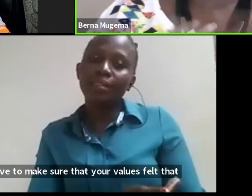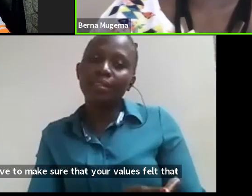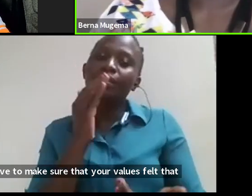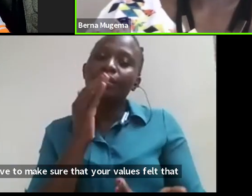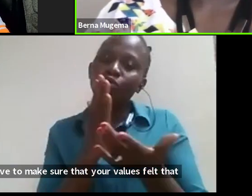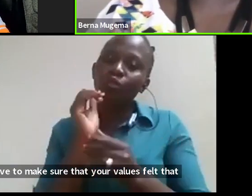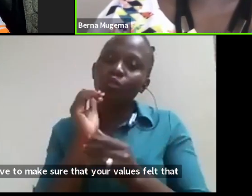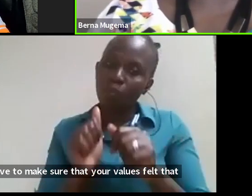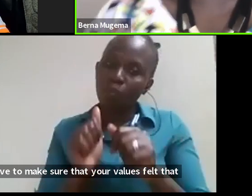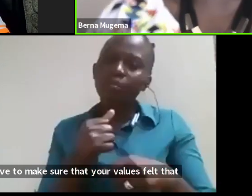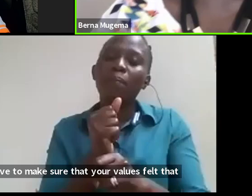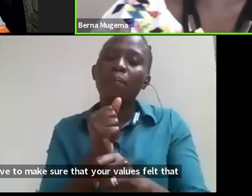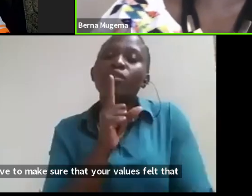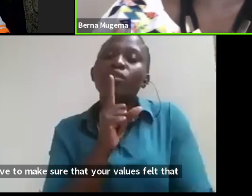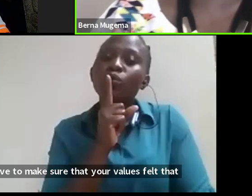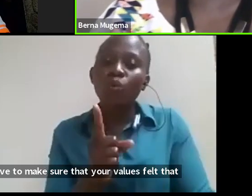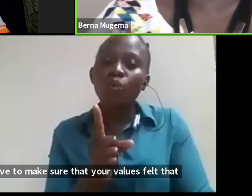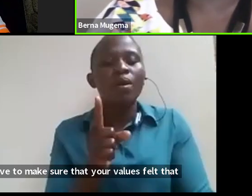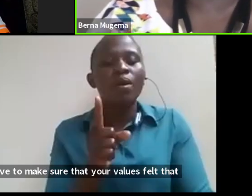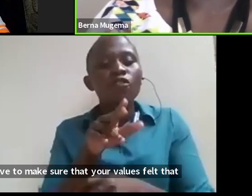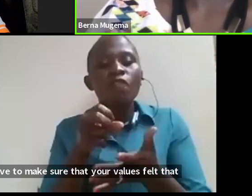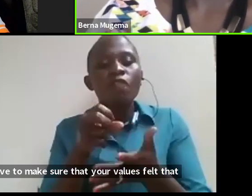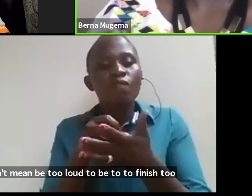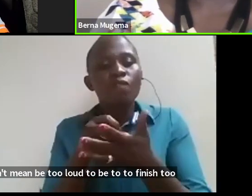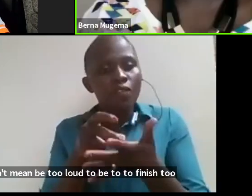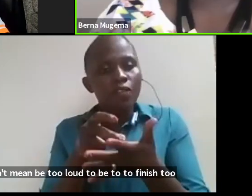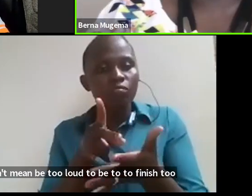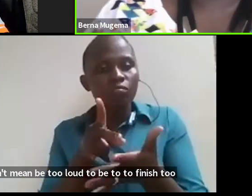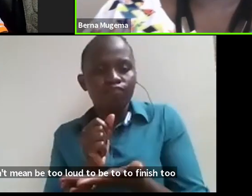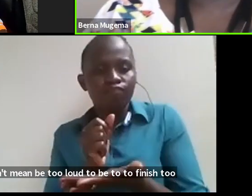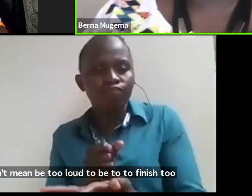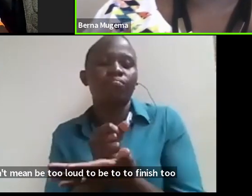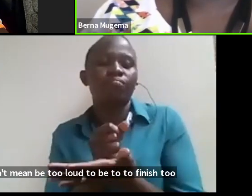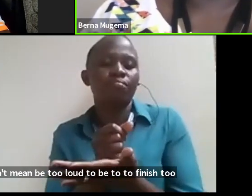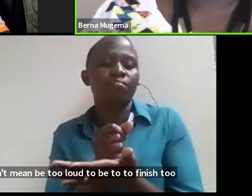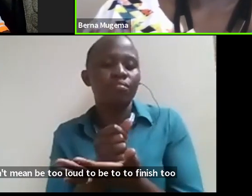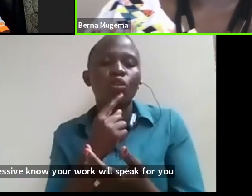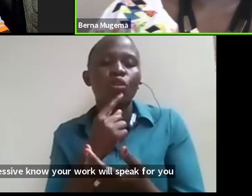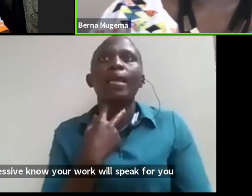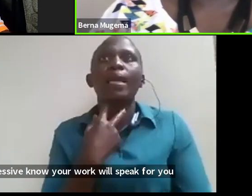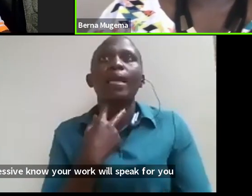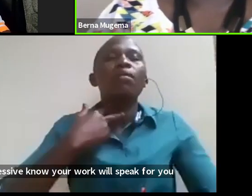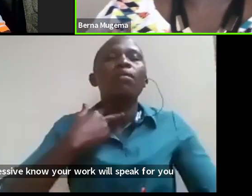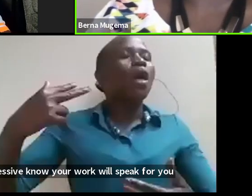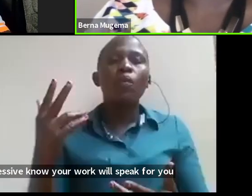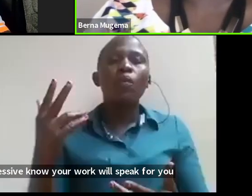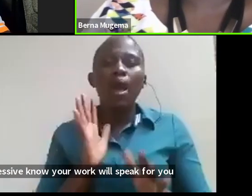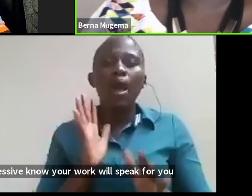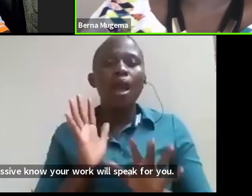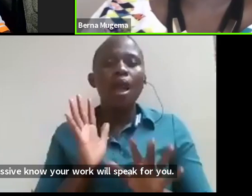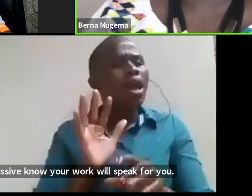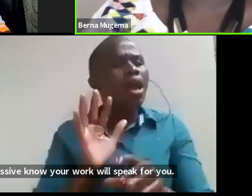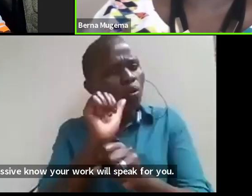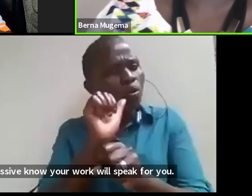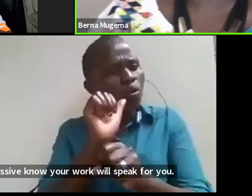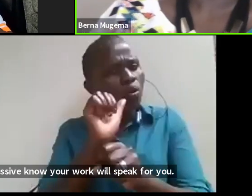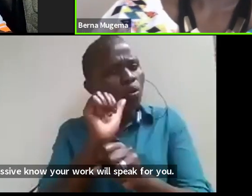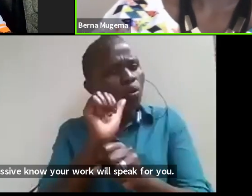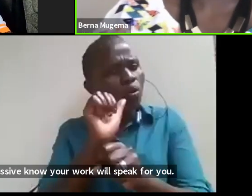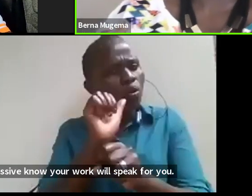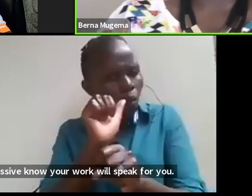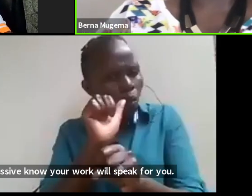be too aggressive. No, your work will speak for you. You have to make sure that you work as